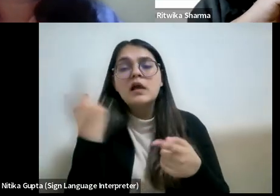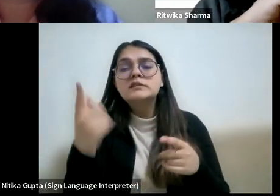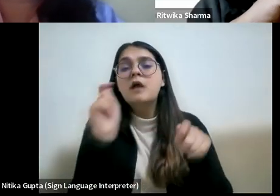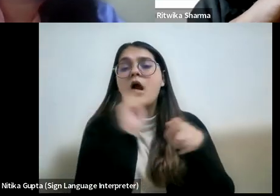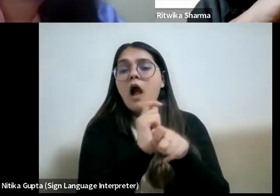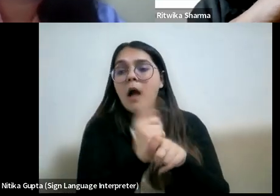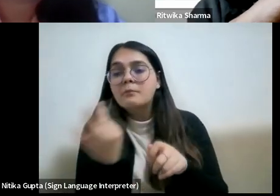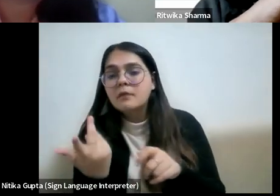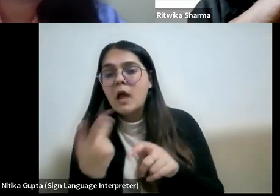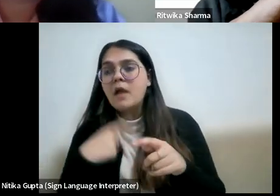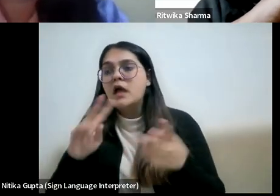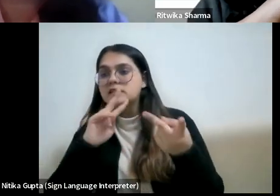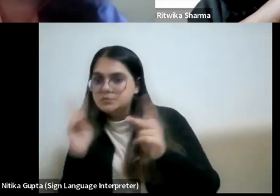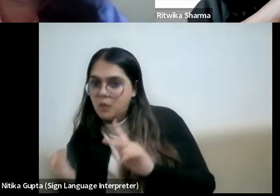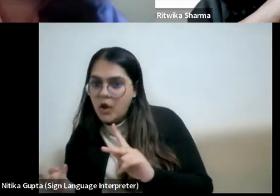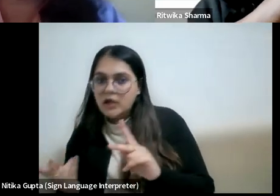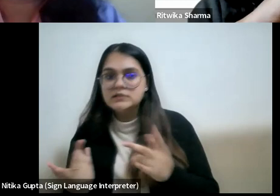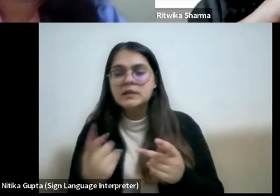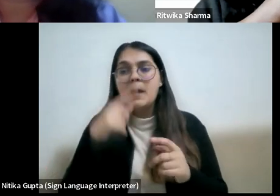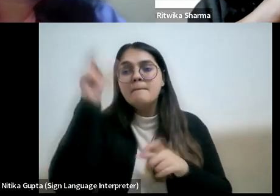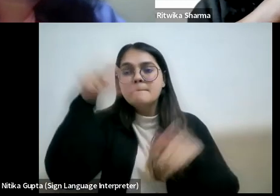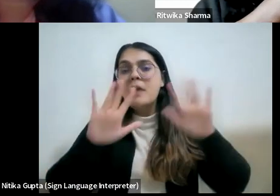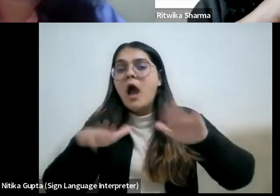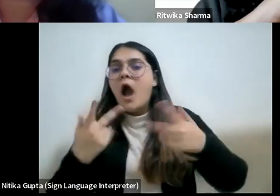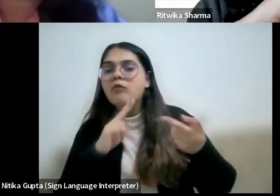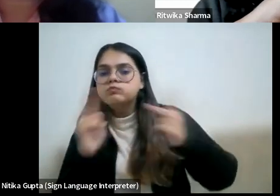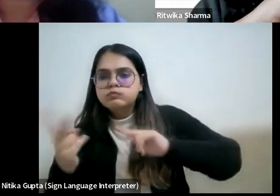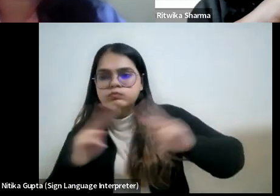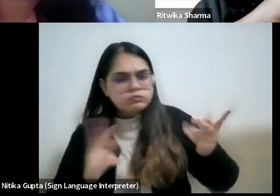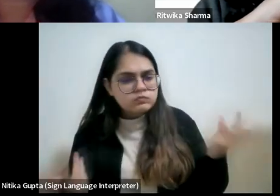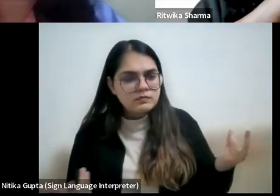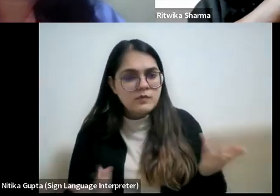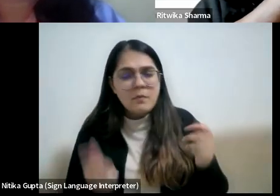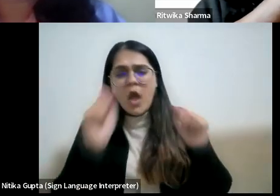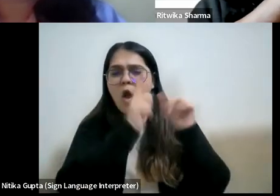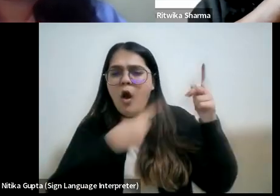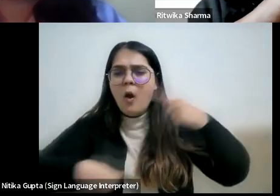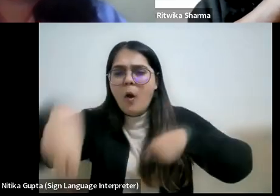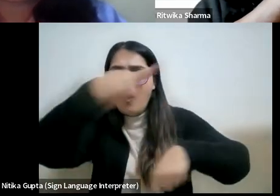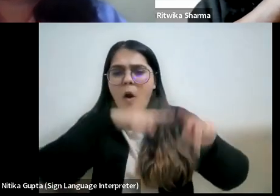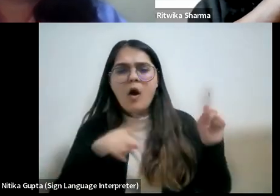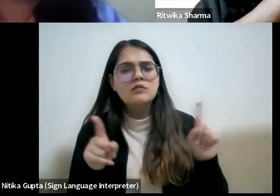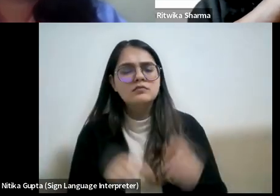what was the state response, what was people's response, and in all of it